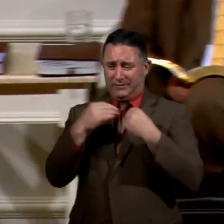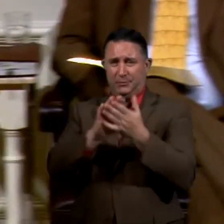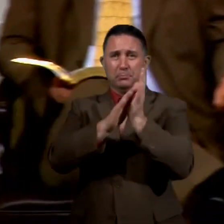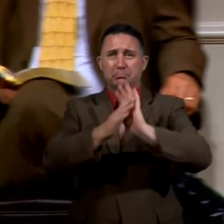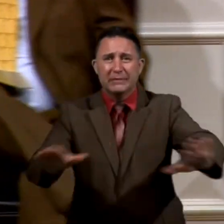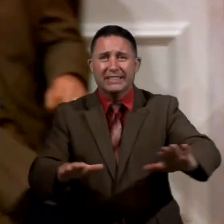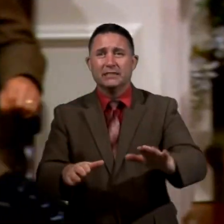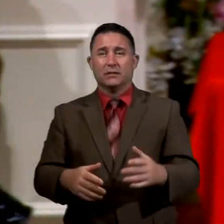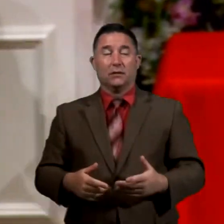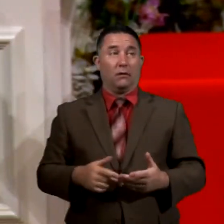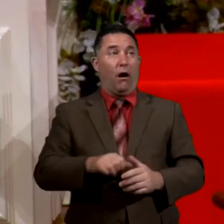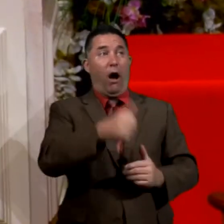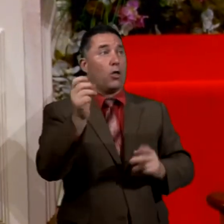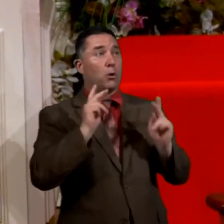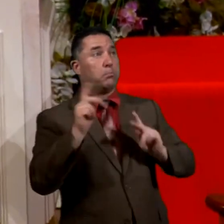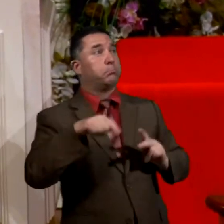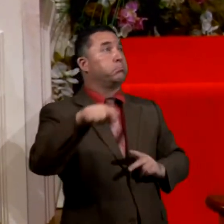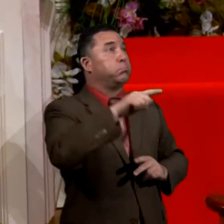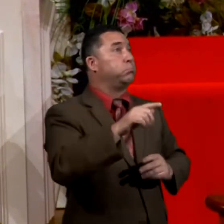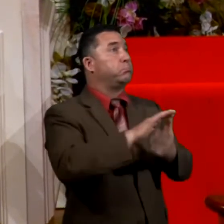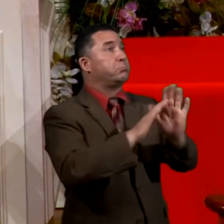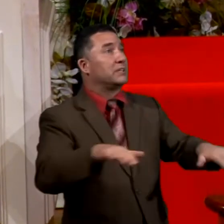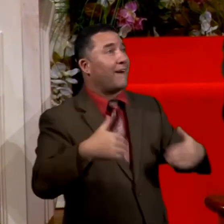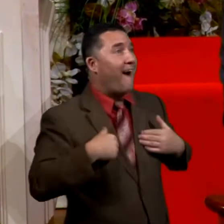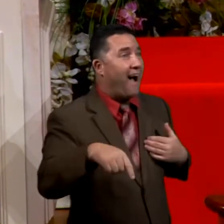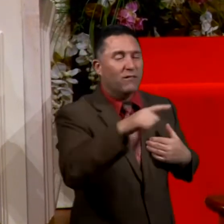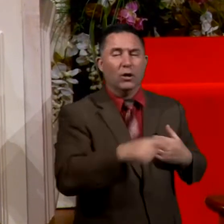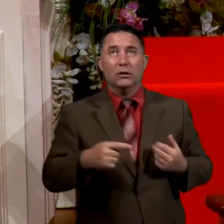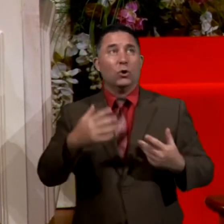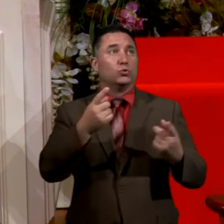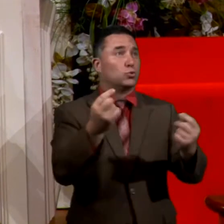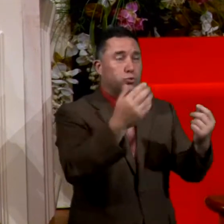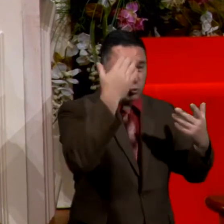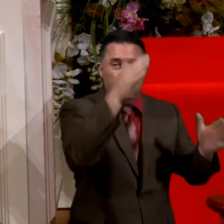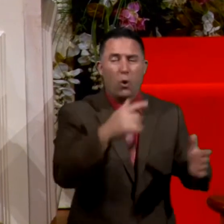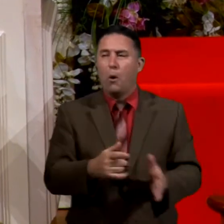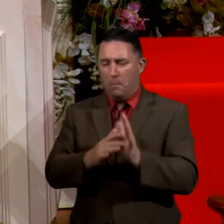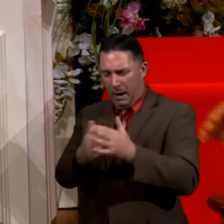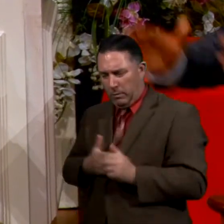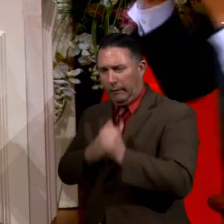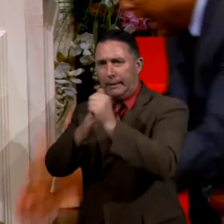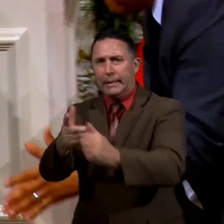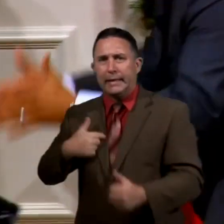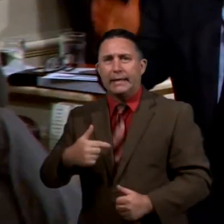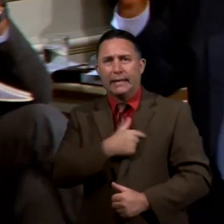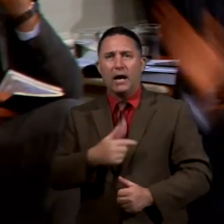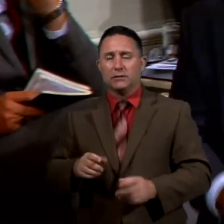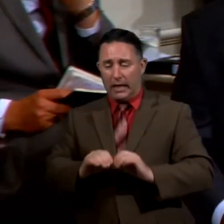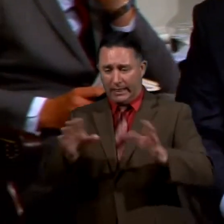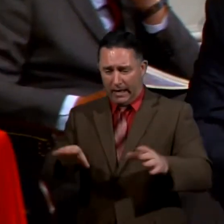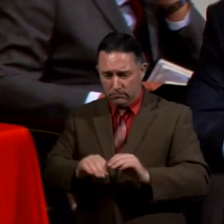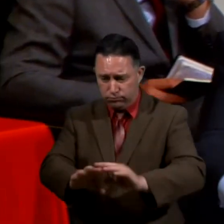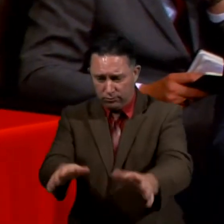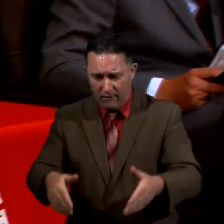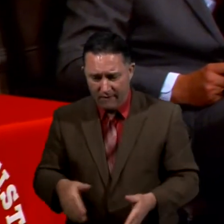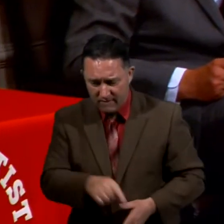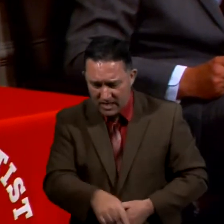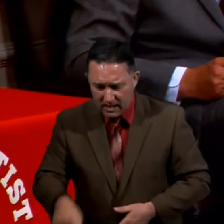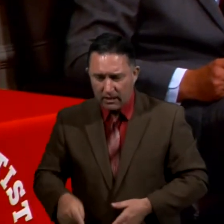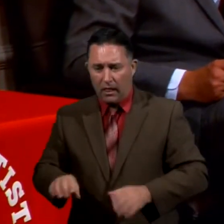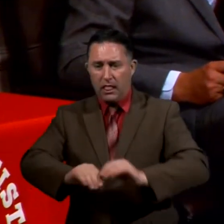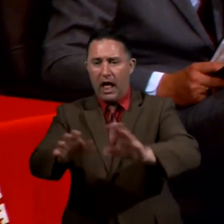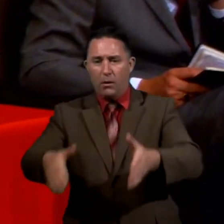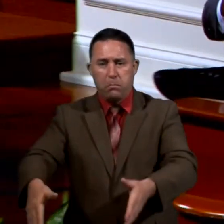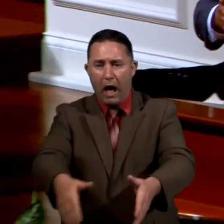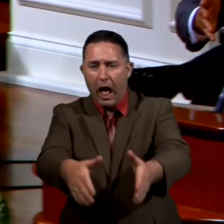peace when there is no other peace, when no one else knows what to do. The Bible will lead us. It'll be a lamp unto my feet and a light unto my path,